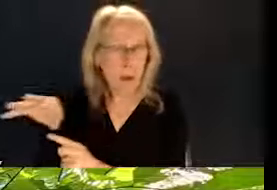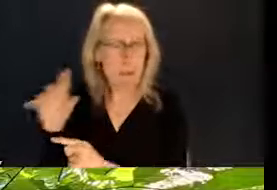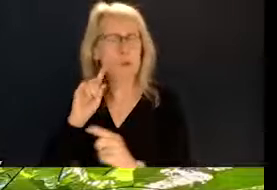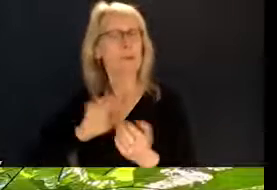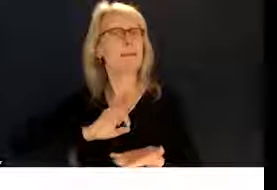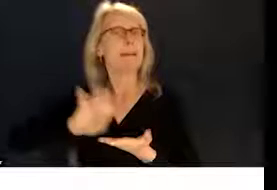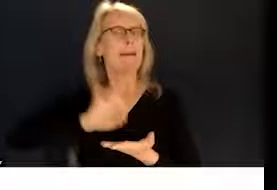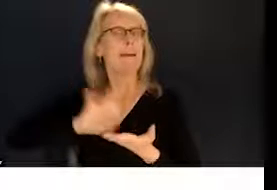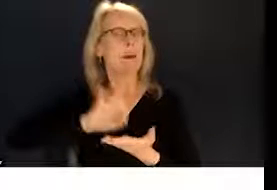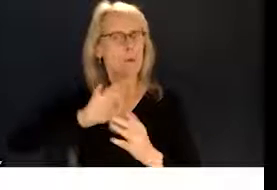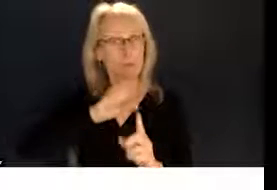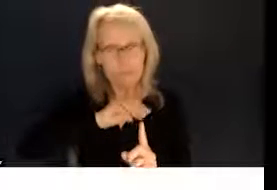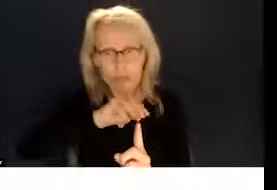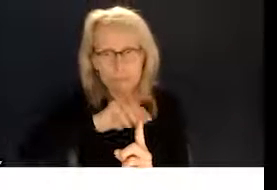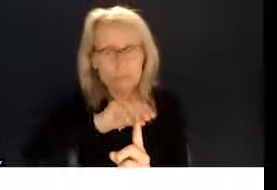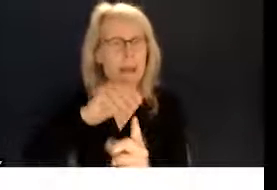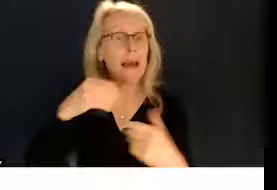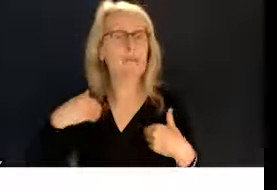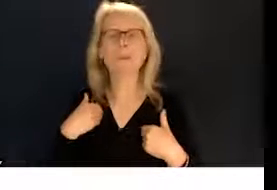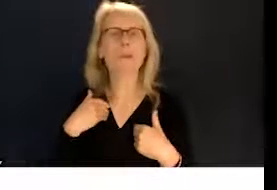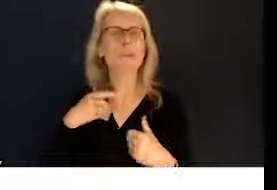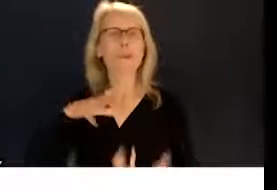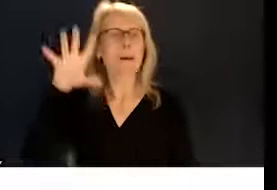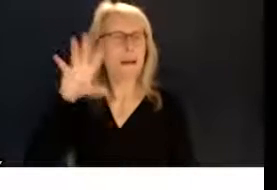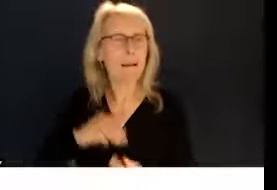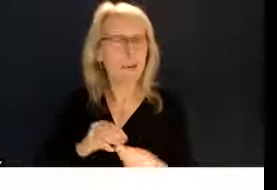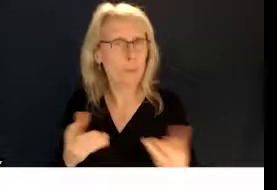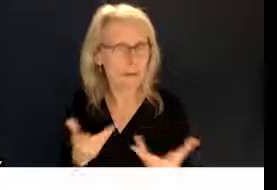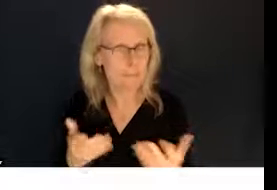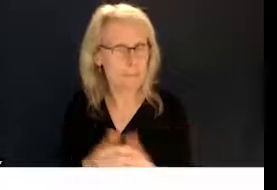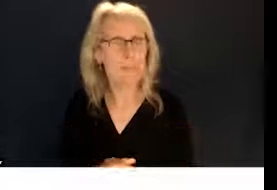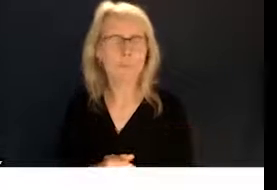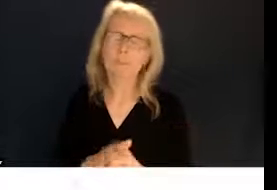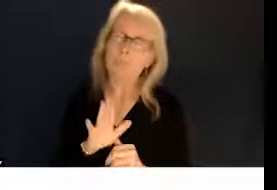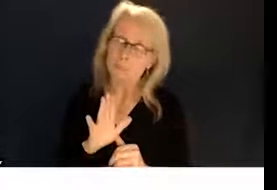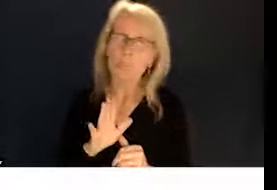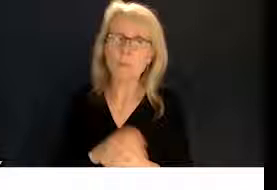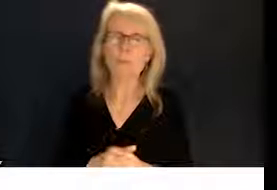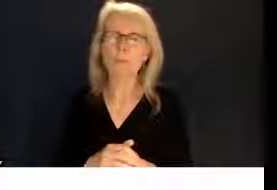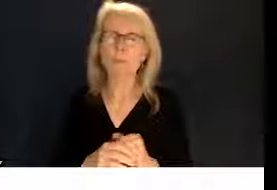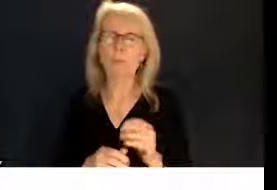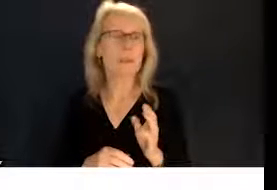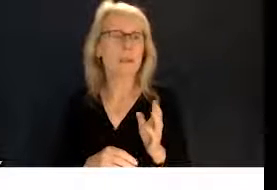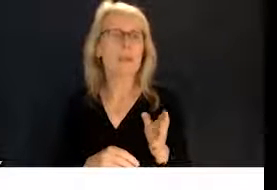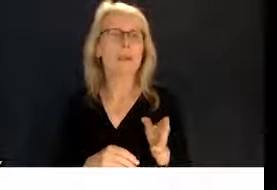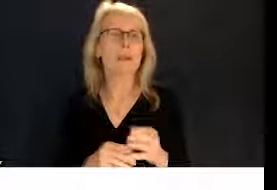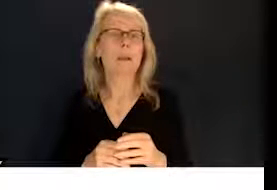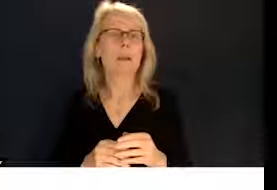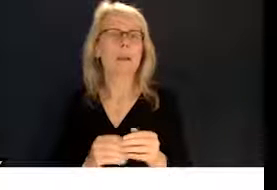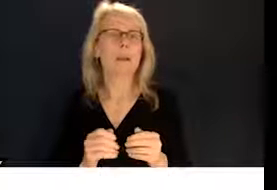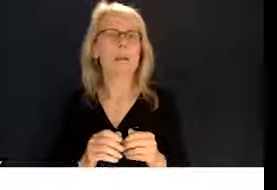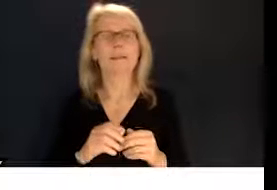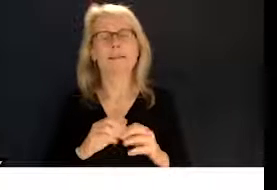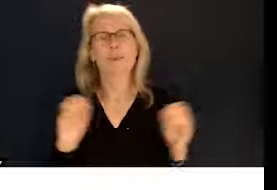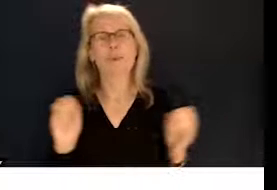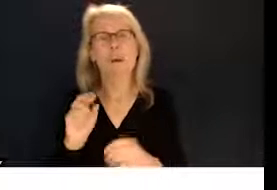these animals. And what did we find? Now, I'm going to tell you this is going to be a no-duh result, but it just